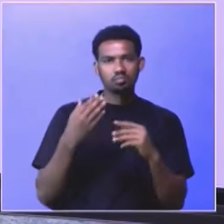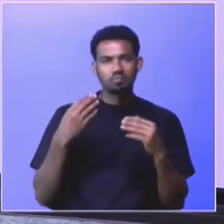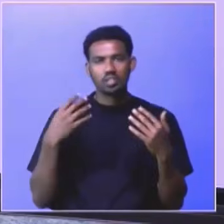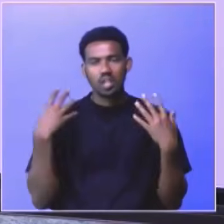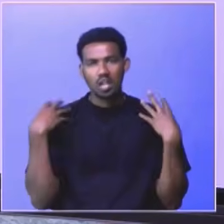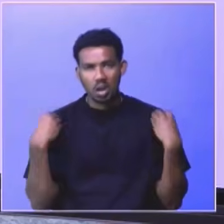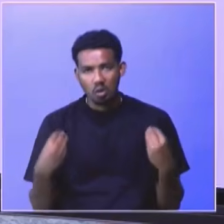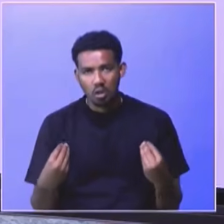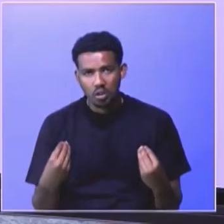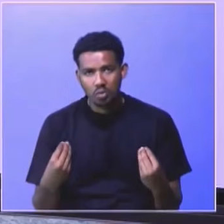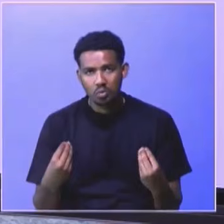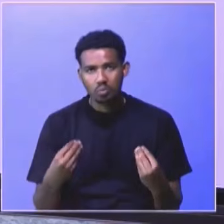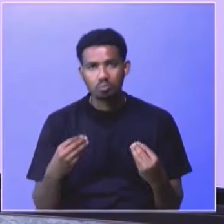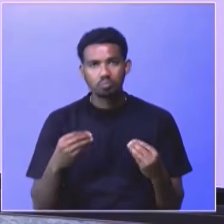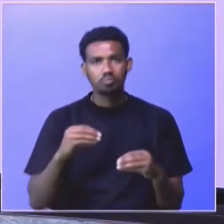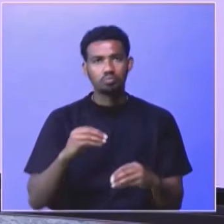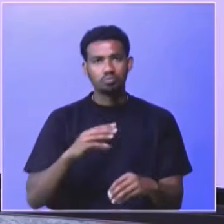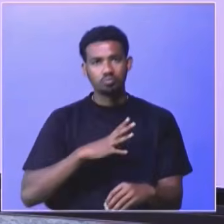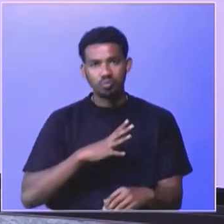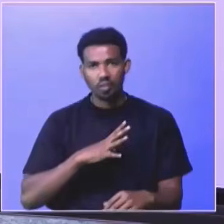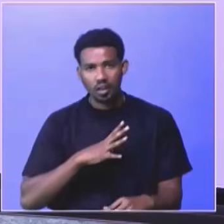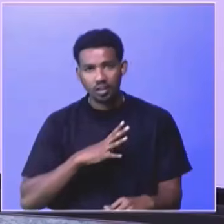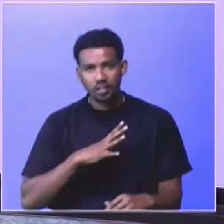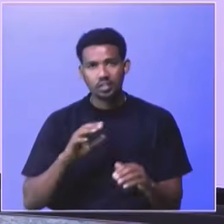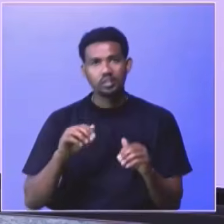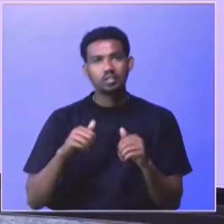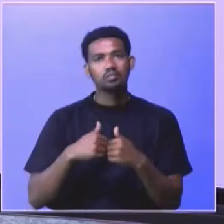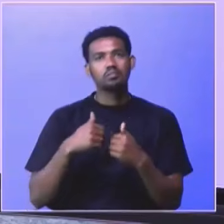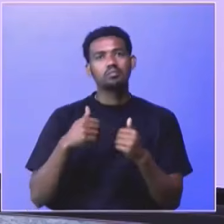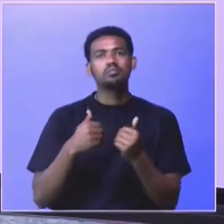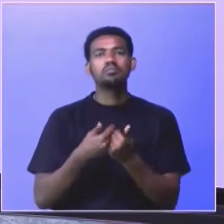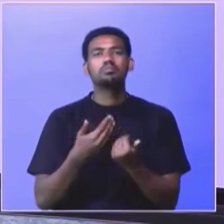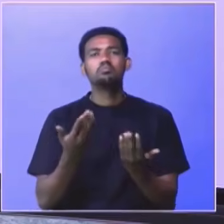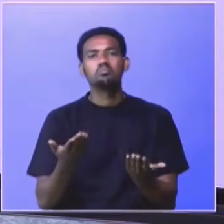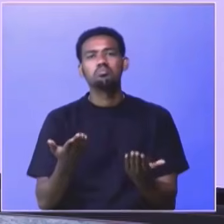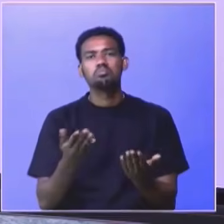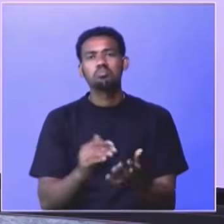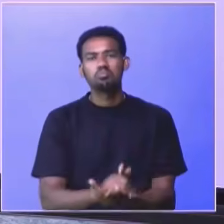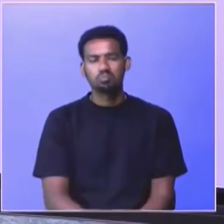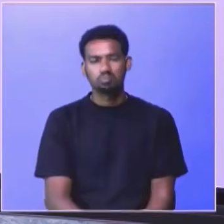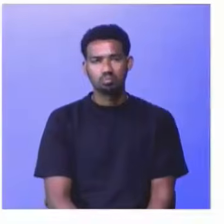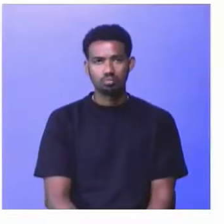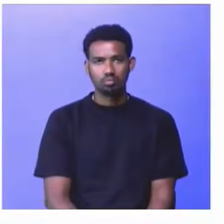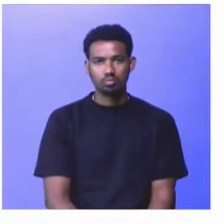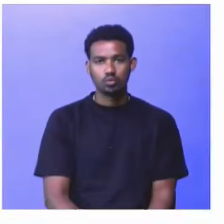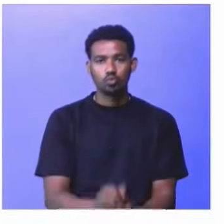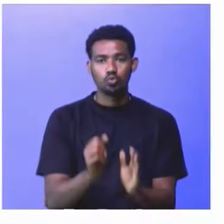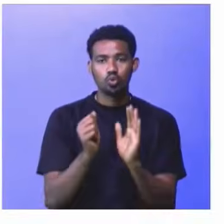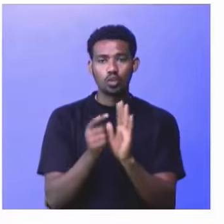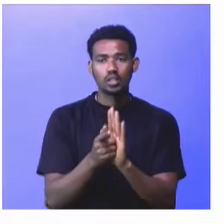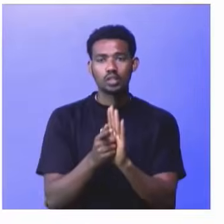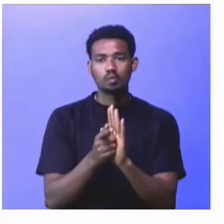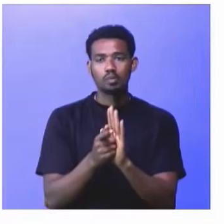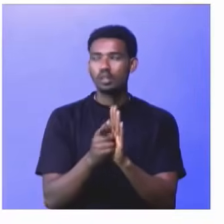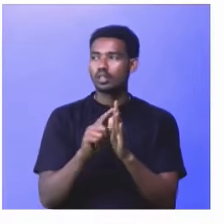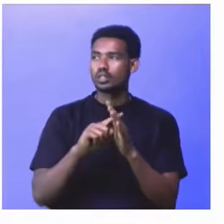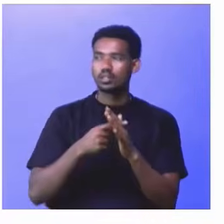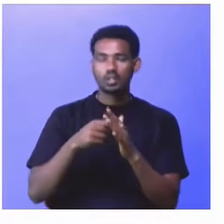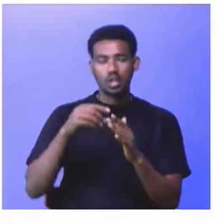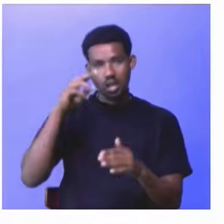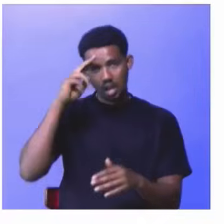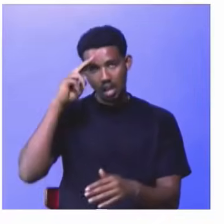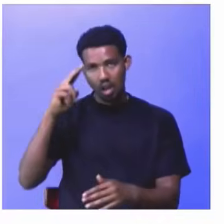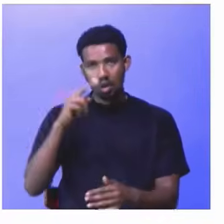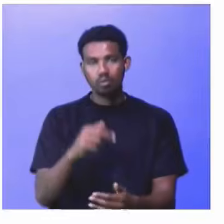How are you? And also, how do you do? So the first one is like, for example, let us start. Hello,